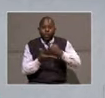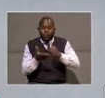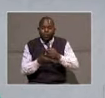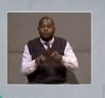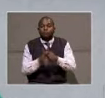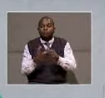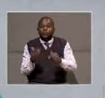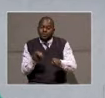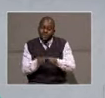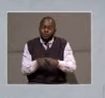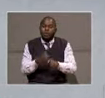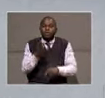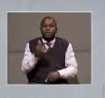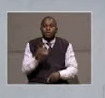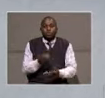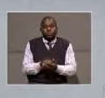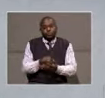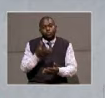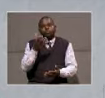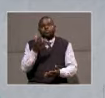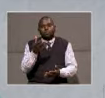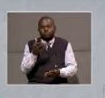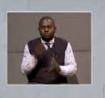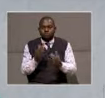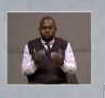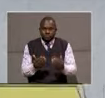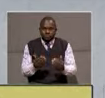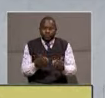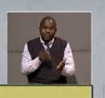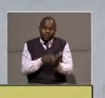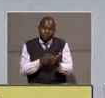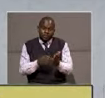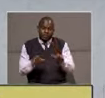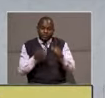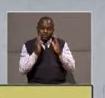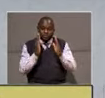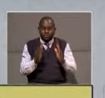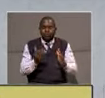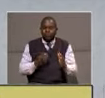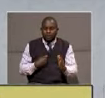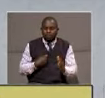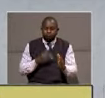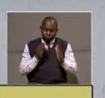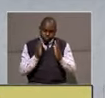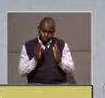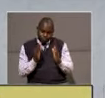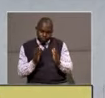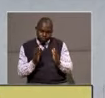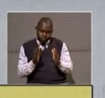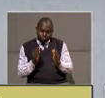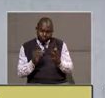also increase the volumes. The seed that we are looking at should be having attributes